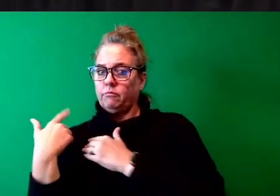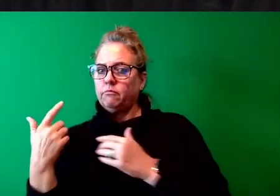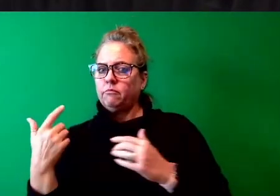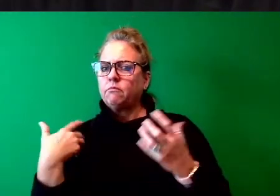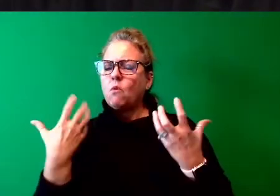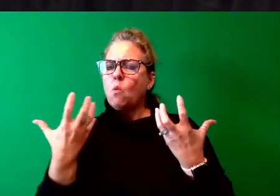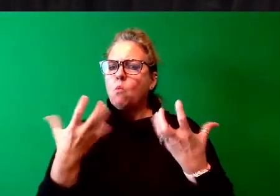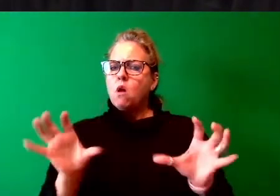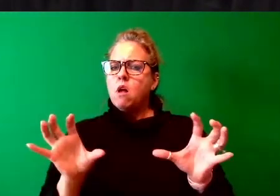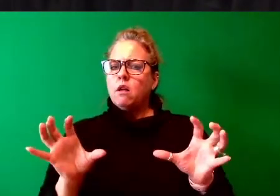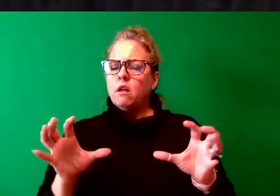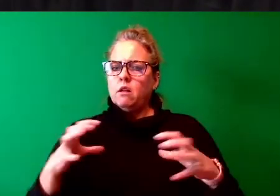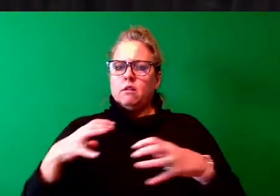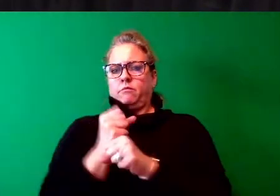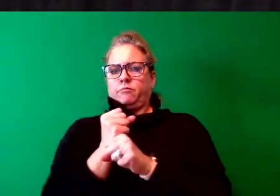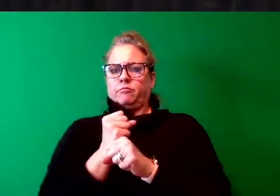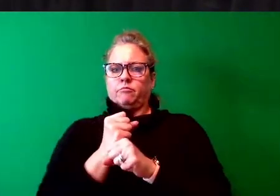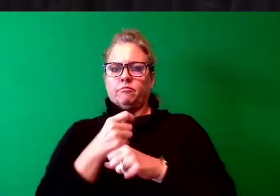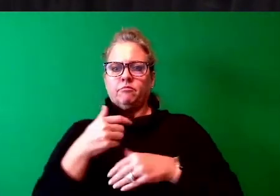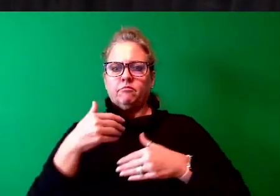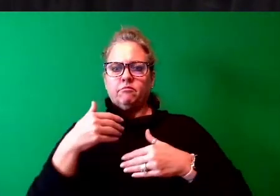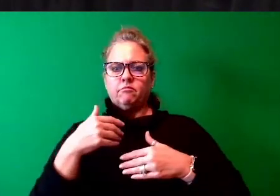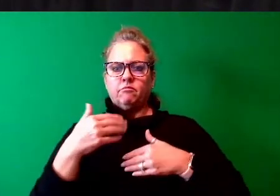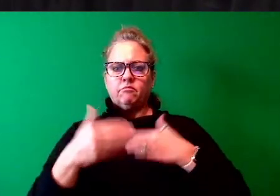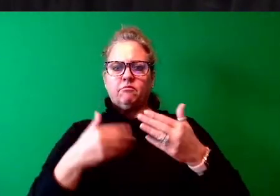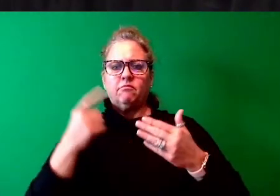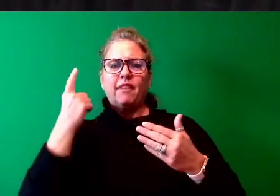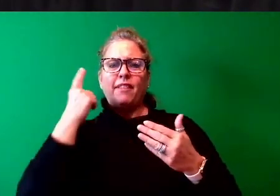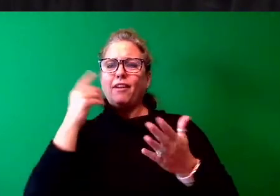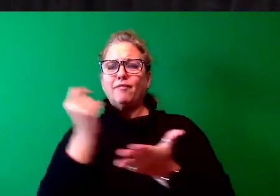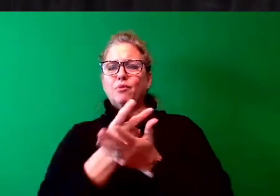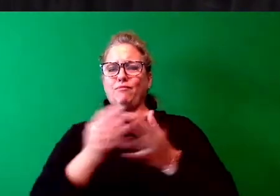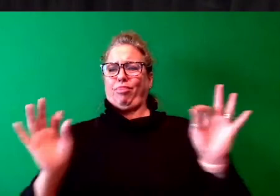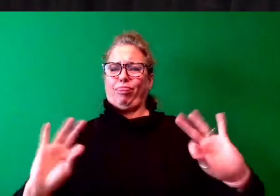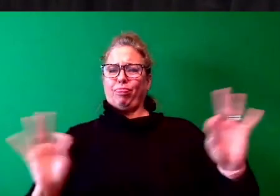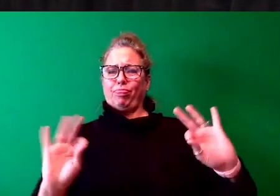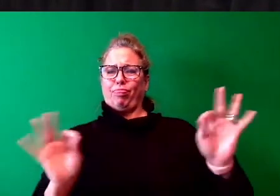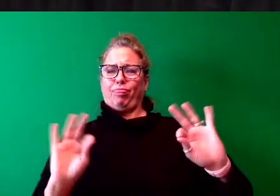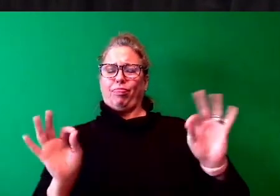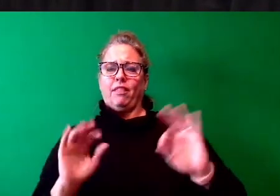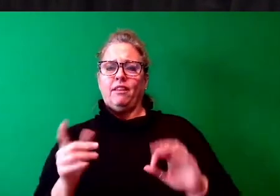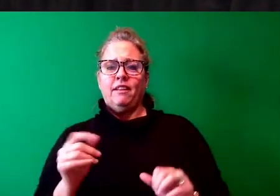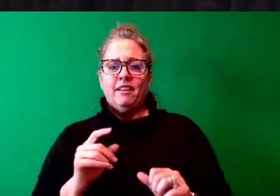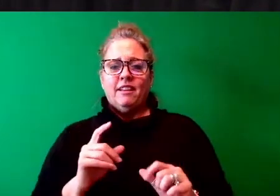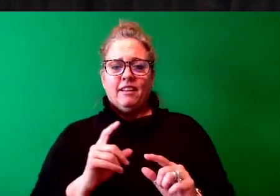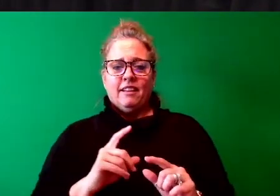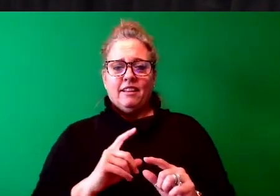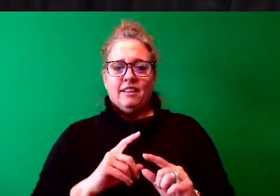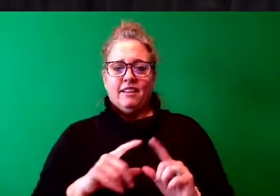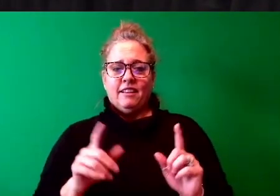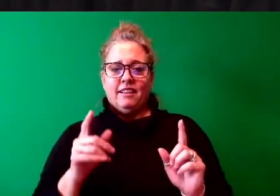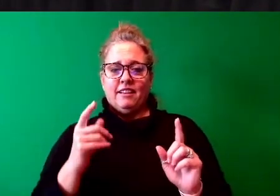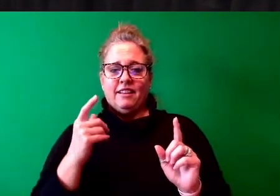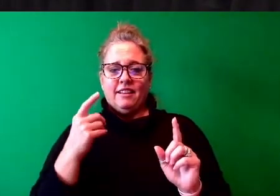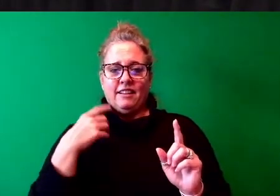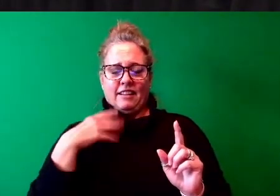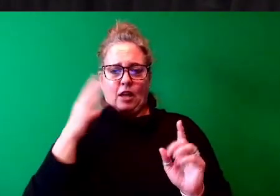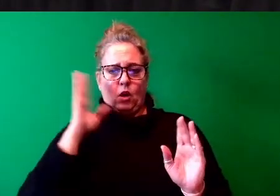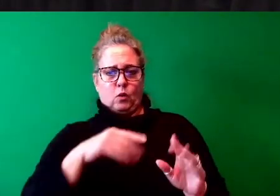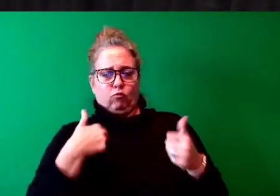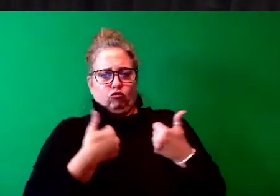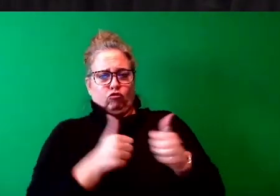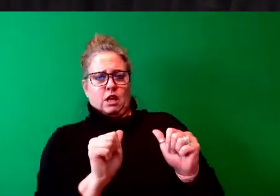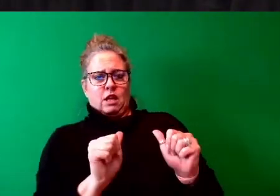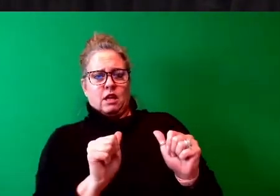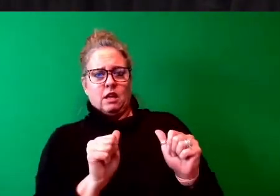or make it seem less important. Sorry, you had a comment? Yeah, I know we're trying to get through fast, but and Dr.